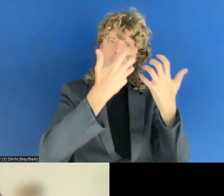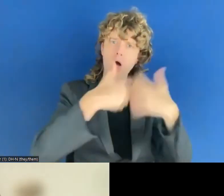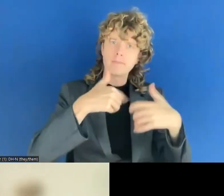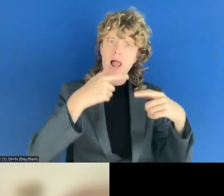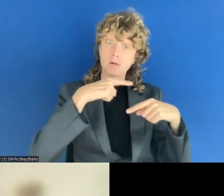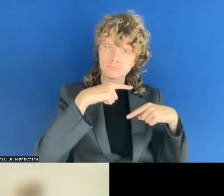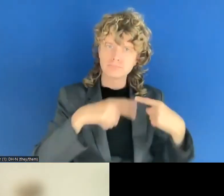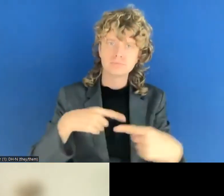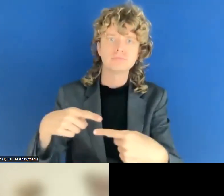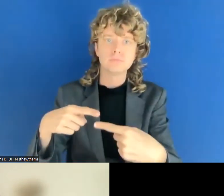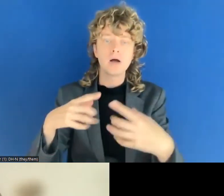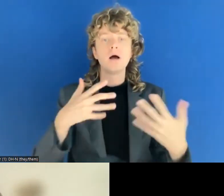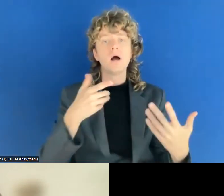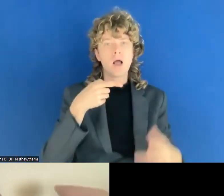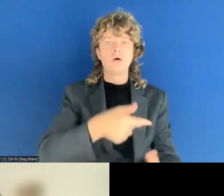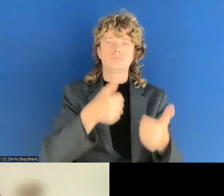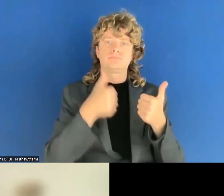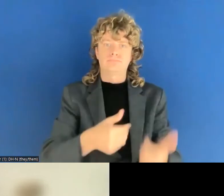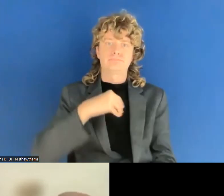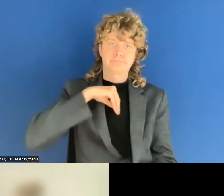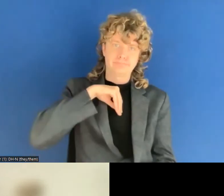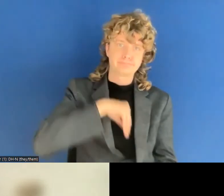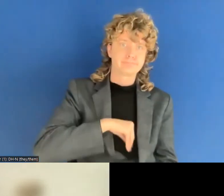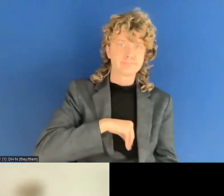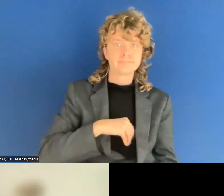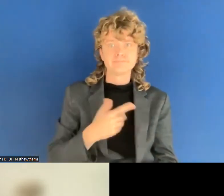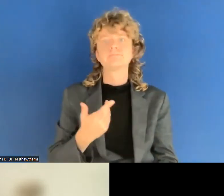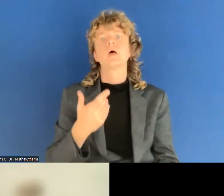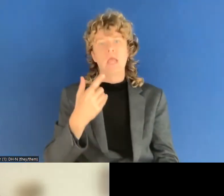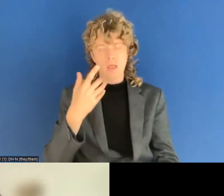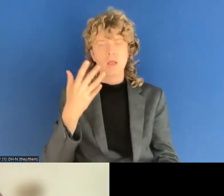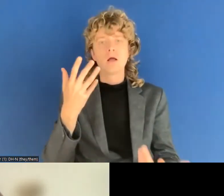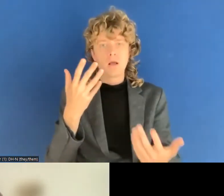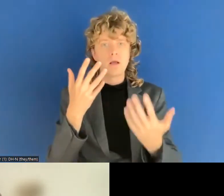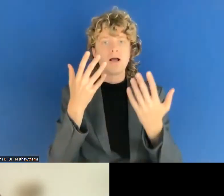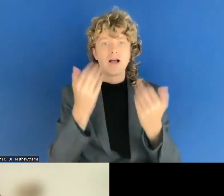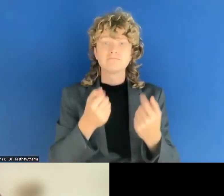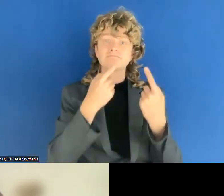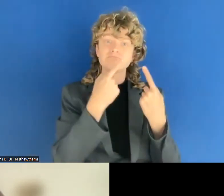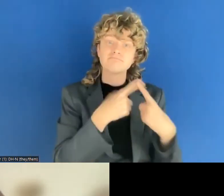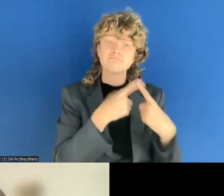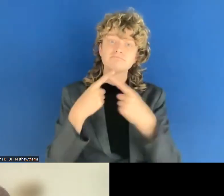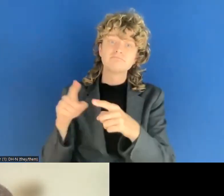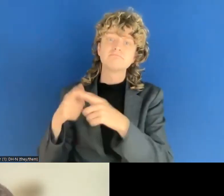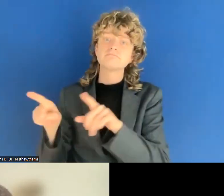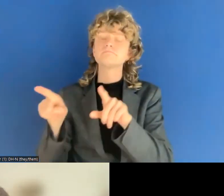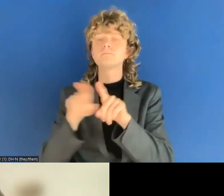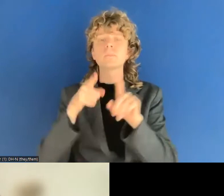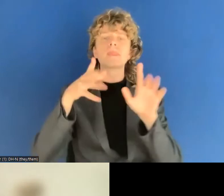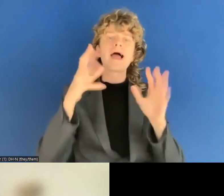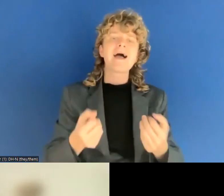cover everything for sure, but it's a beginning. So there is a lot of web extension, for example, to test